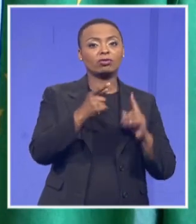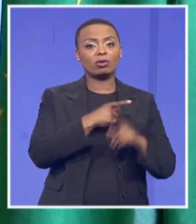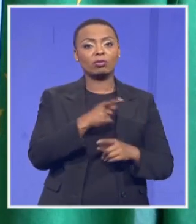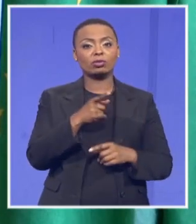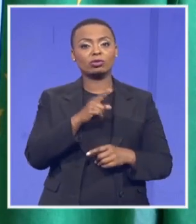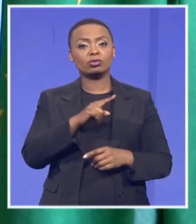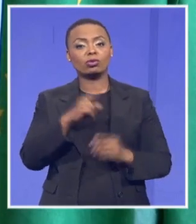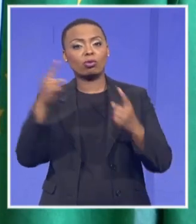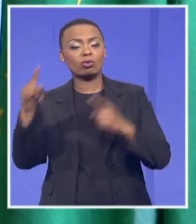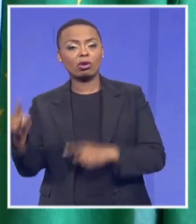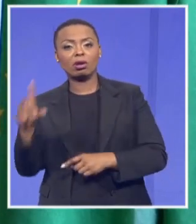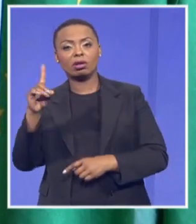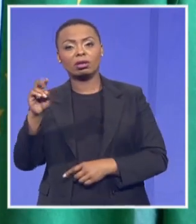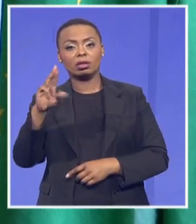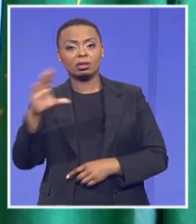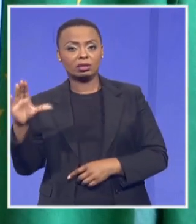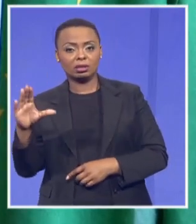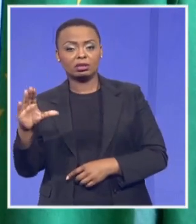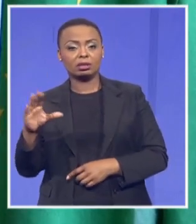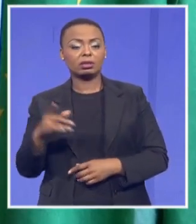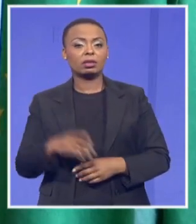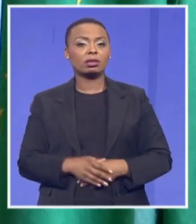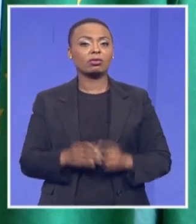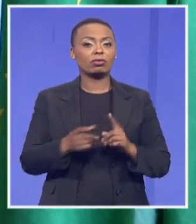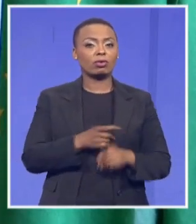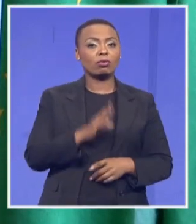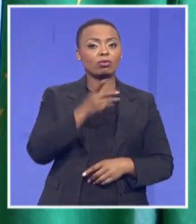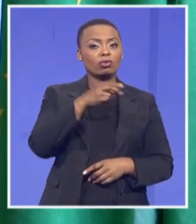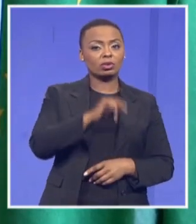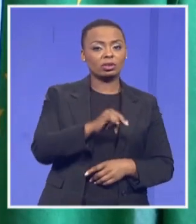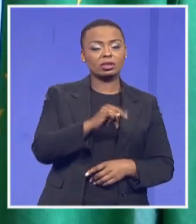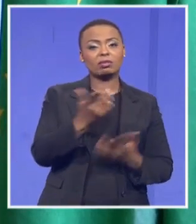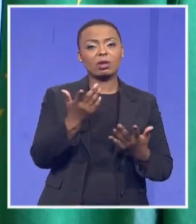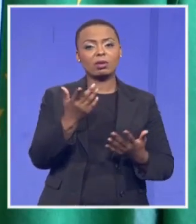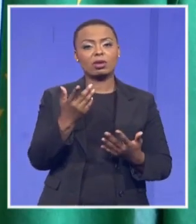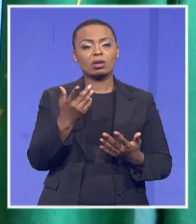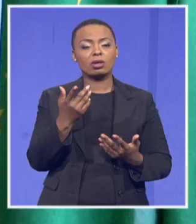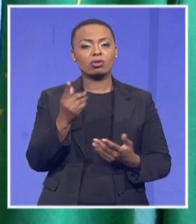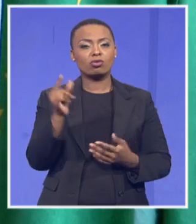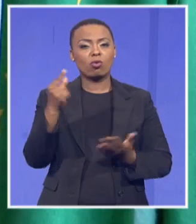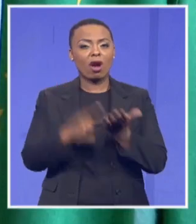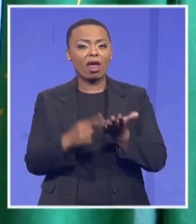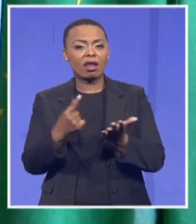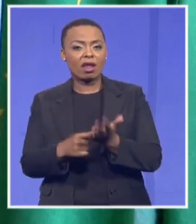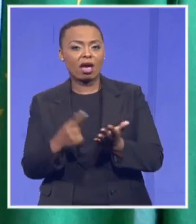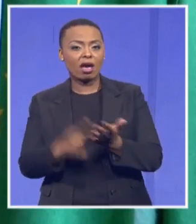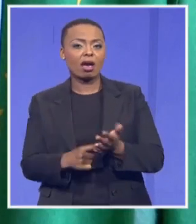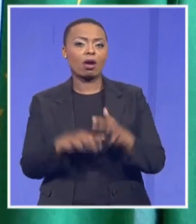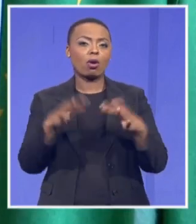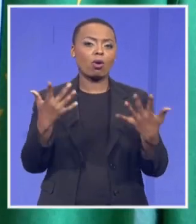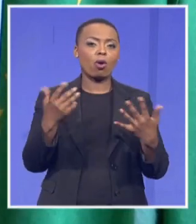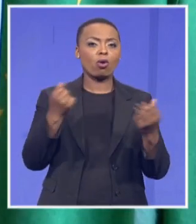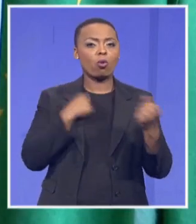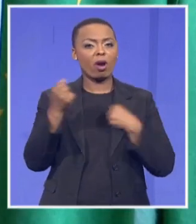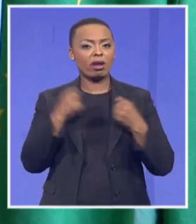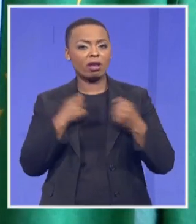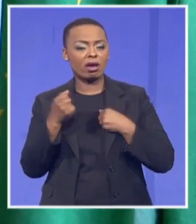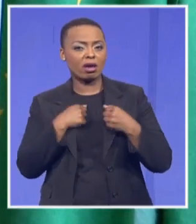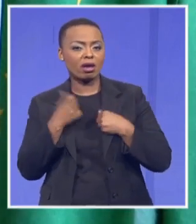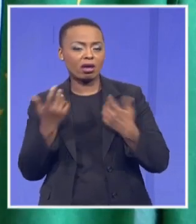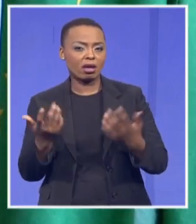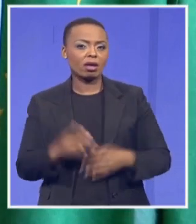or from Uganda into DRC and Rwanda. Now, those are